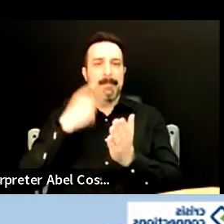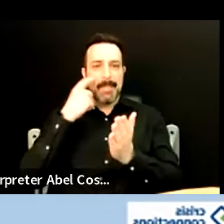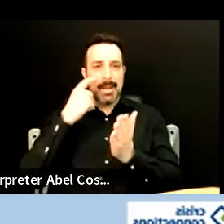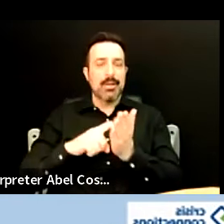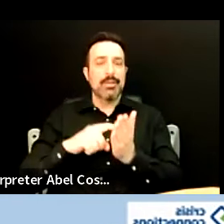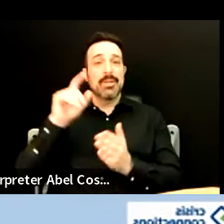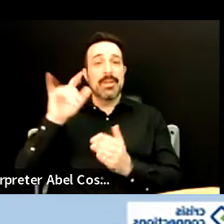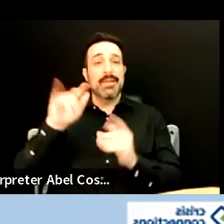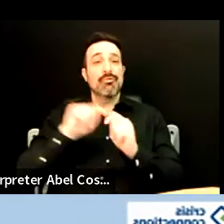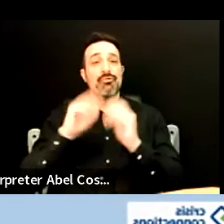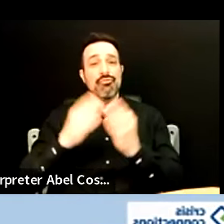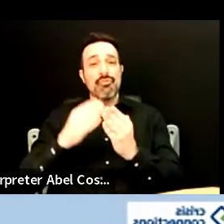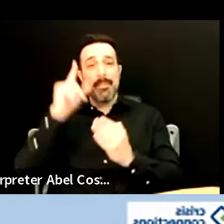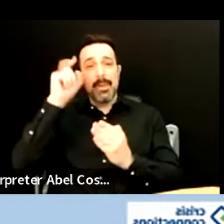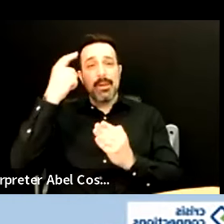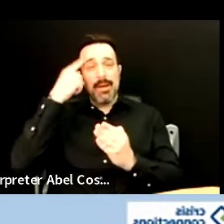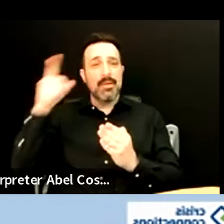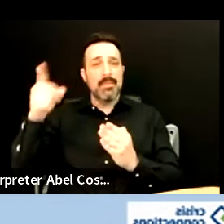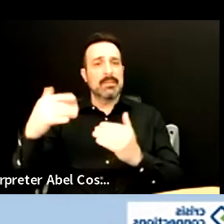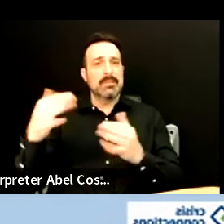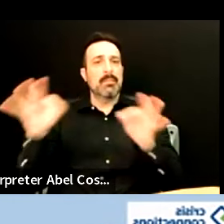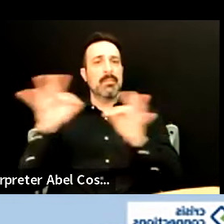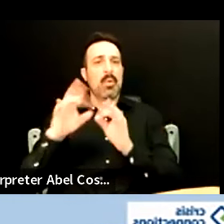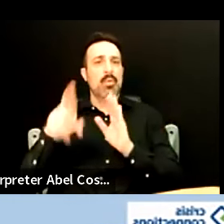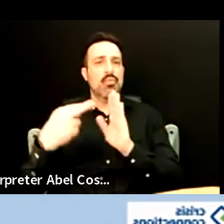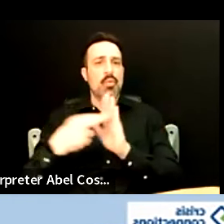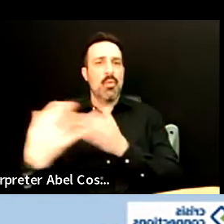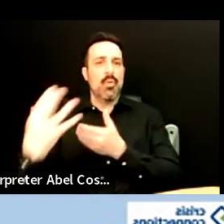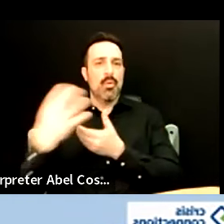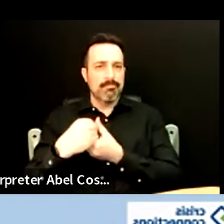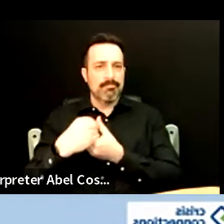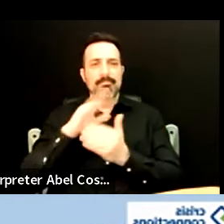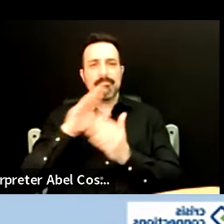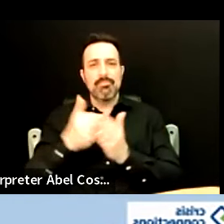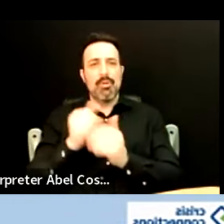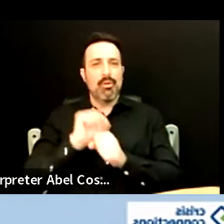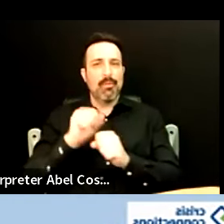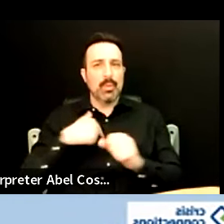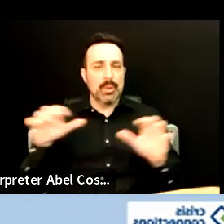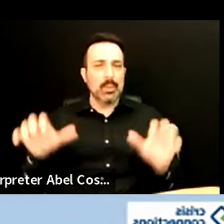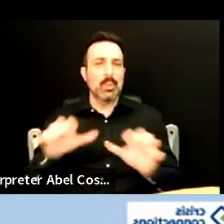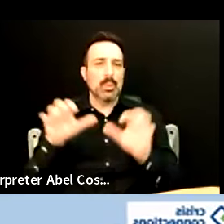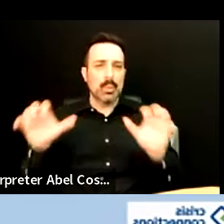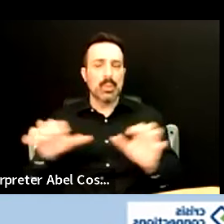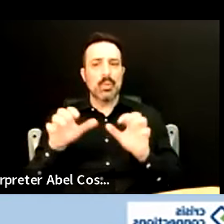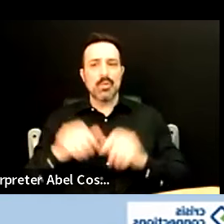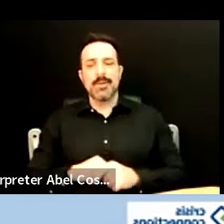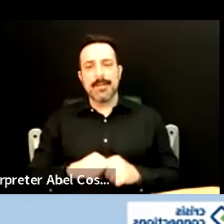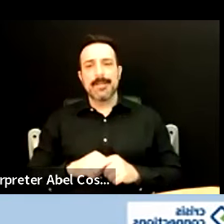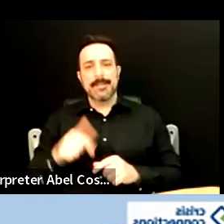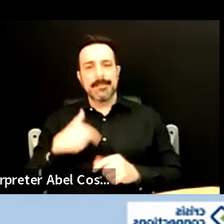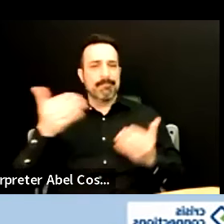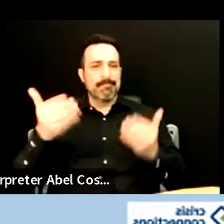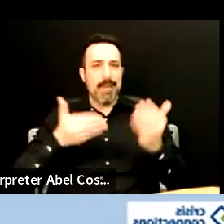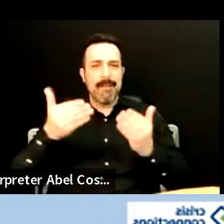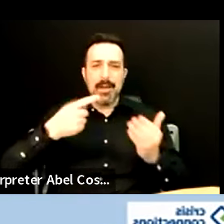tribal governments play an important role in all of the work that we do. And I invite all